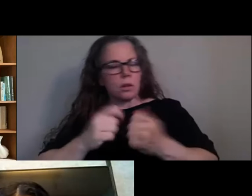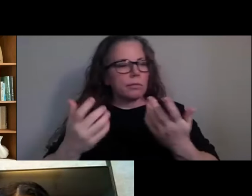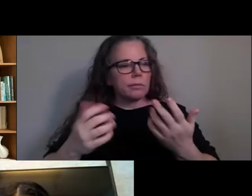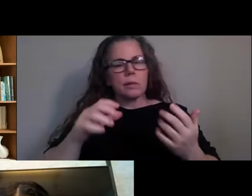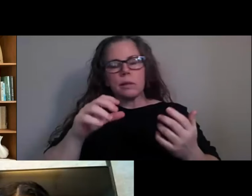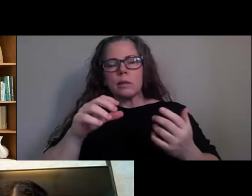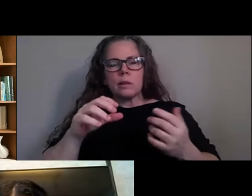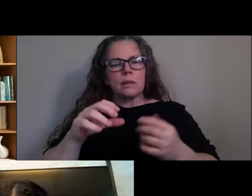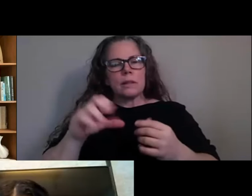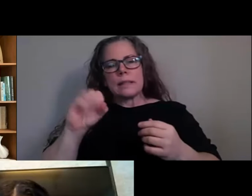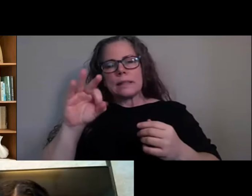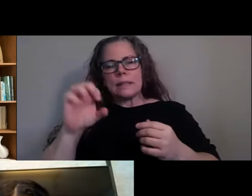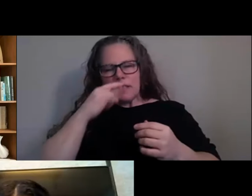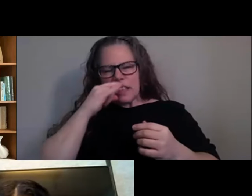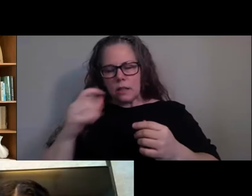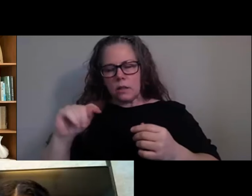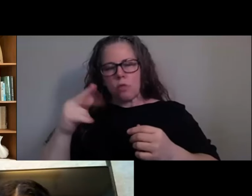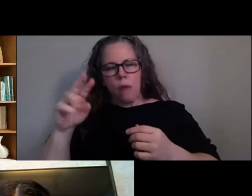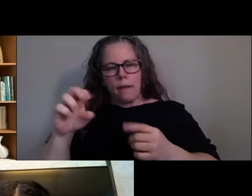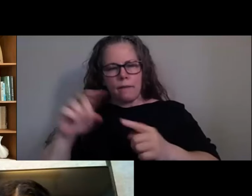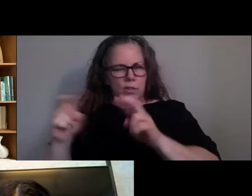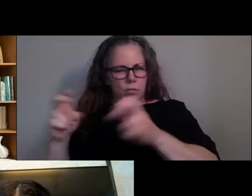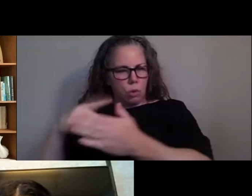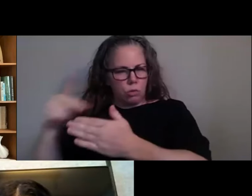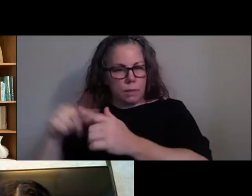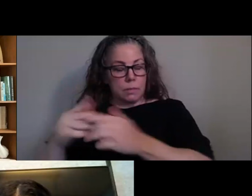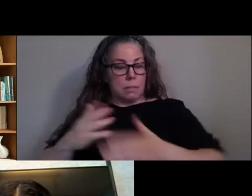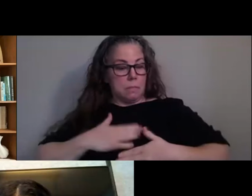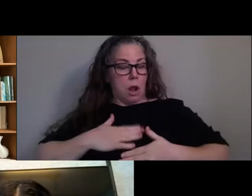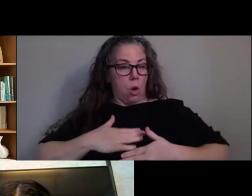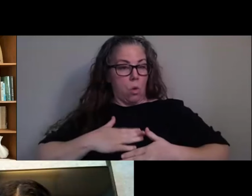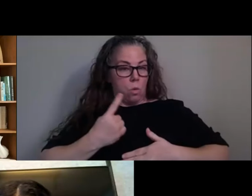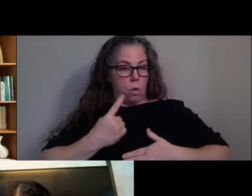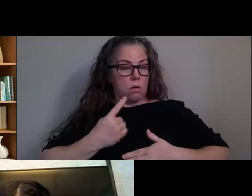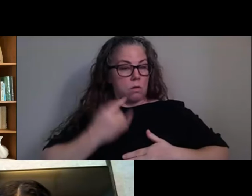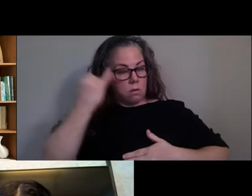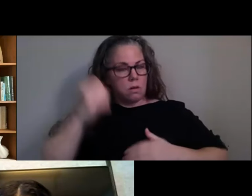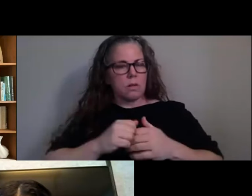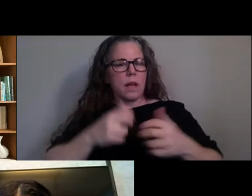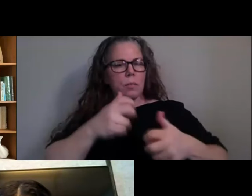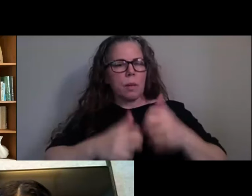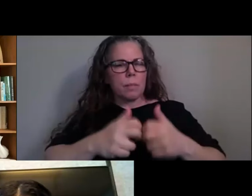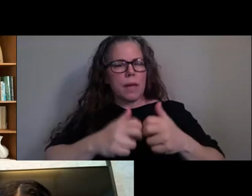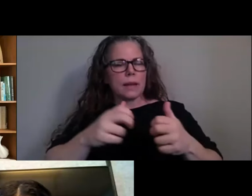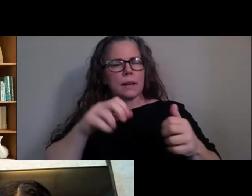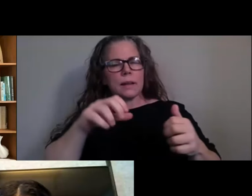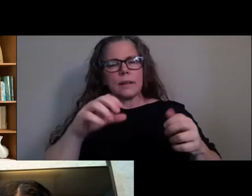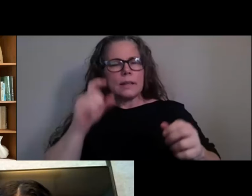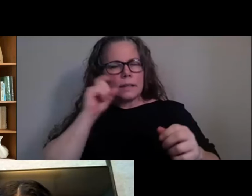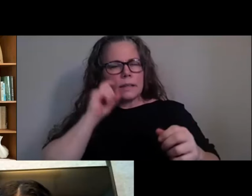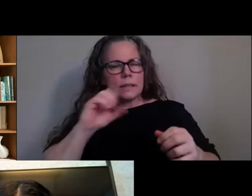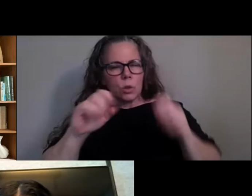Safe Kids Thrive, as well as one of our initiatives, which addresses problematic sexual behavior in children.